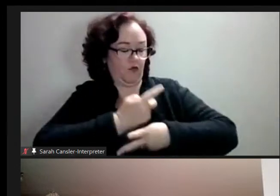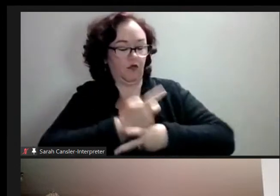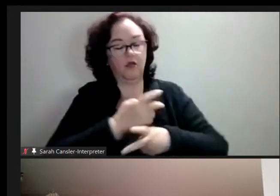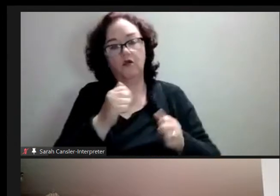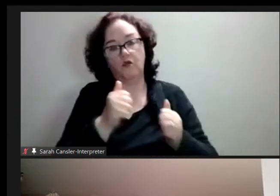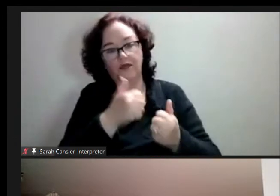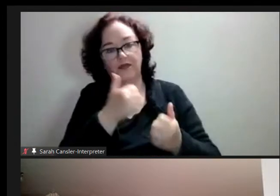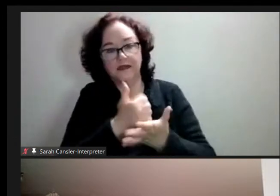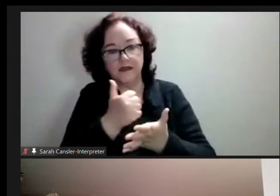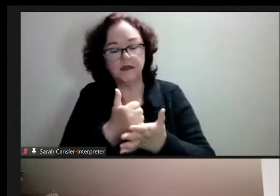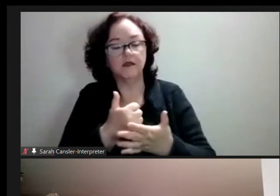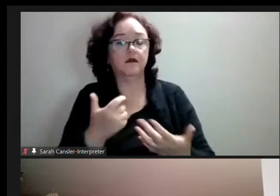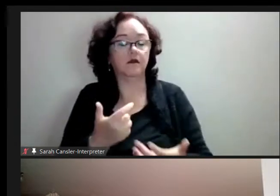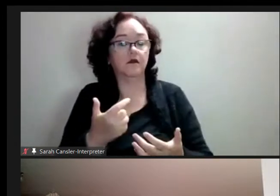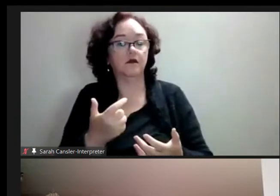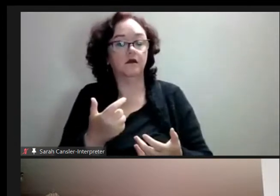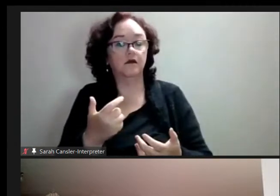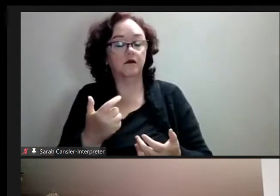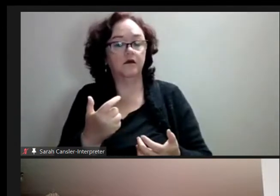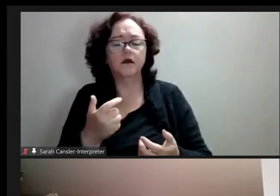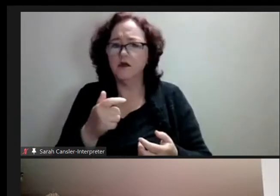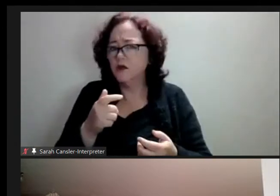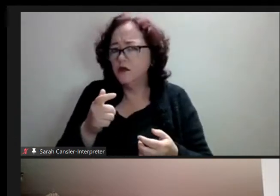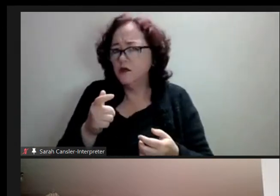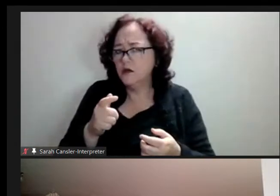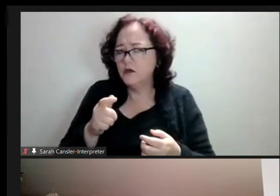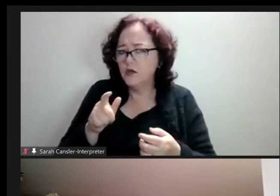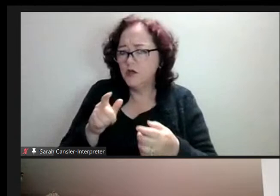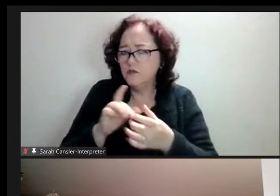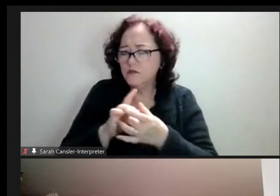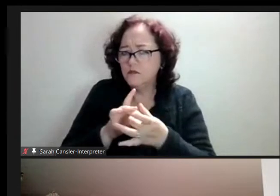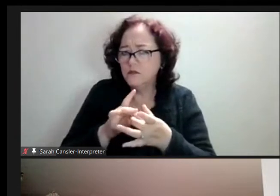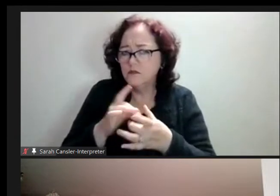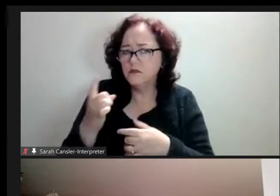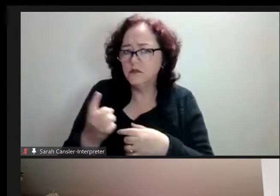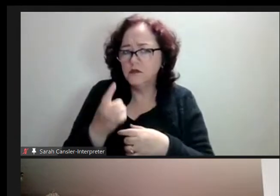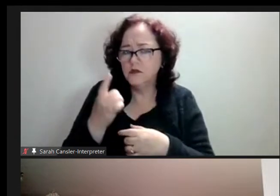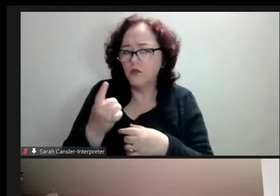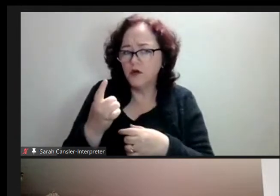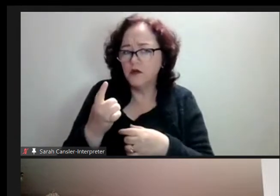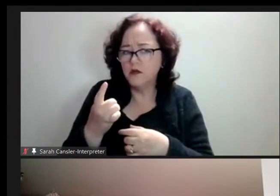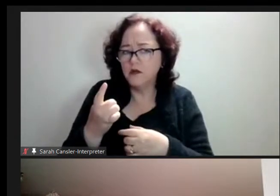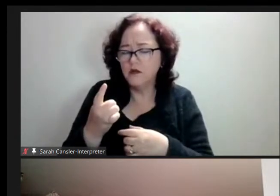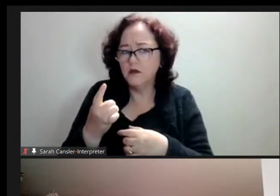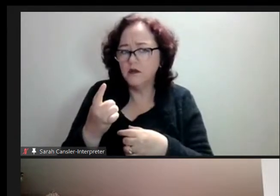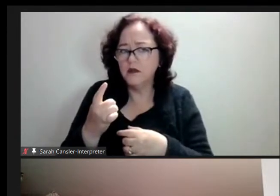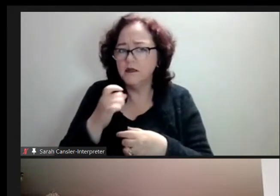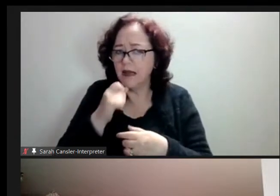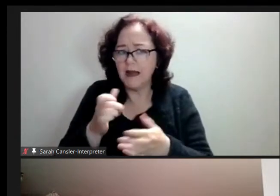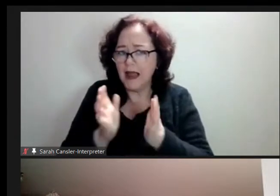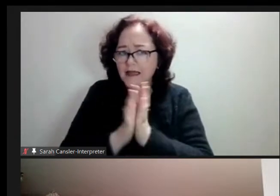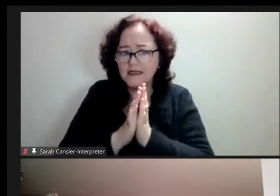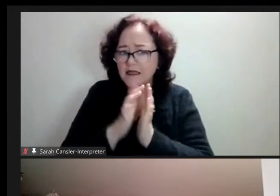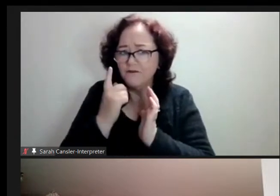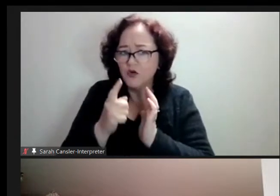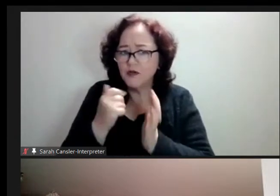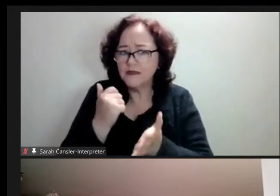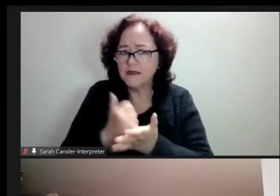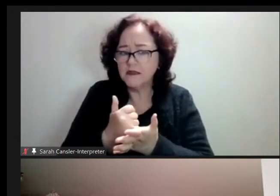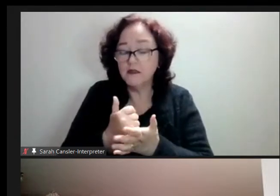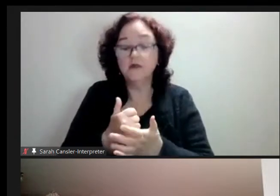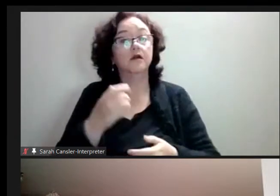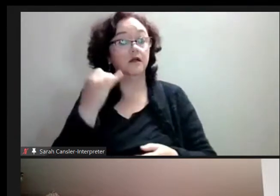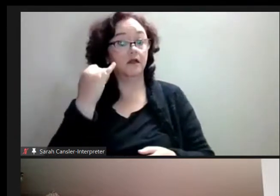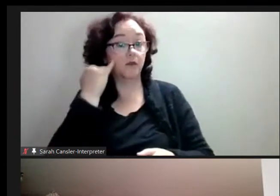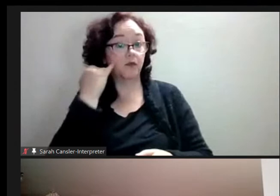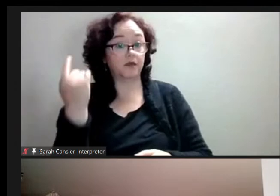if someone, are you referring to someone who is not who's not asking for assistance? I'm referring to somebody who's asking for